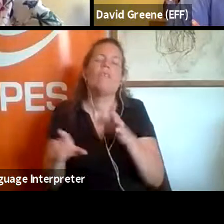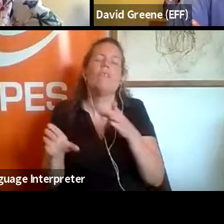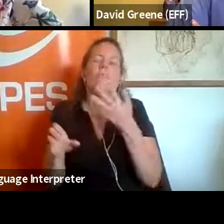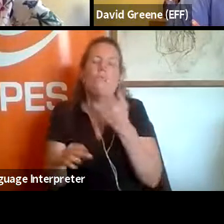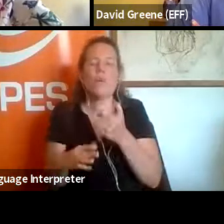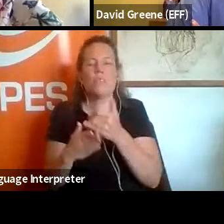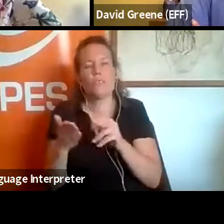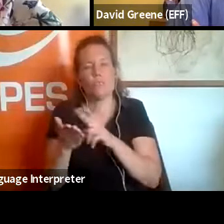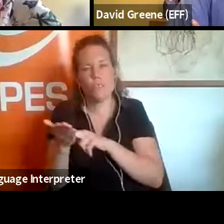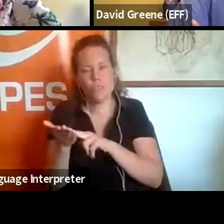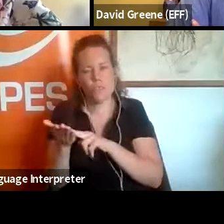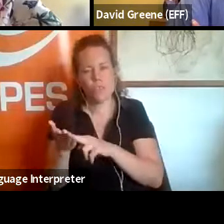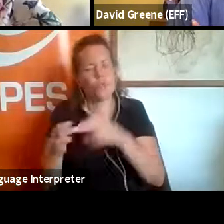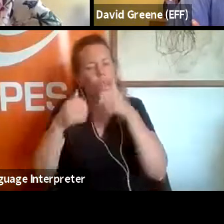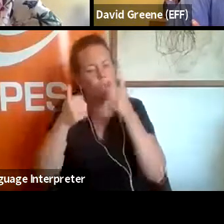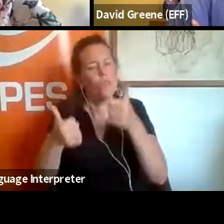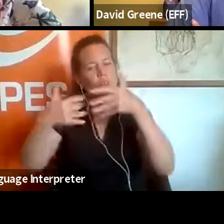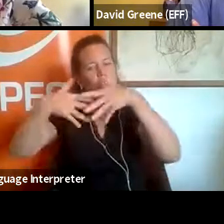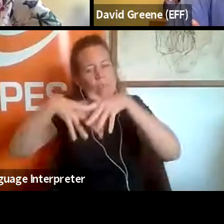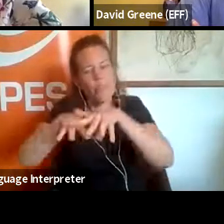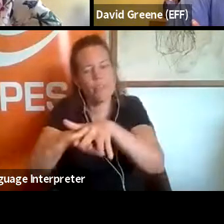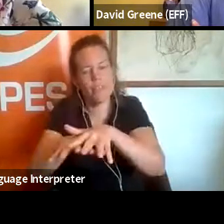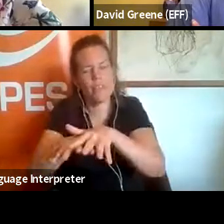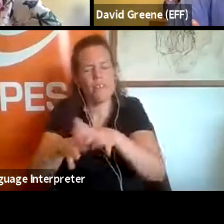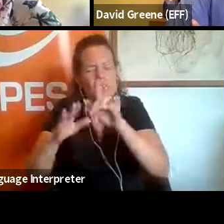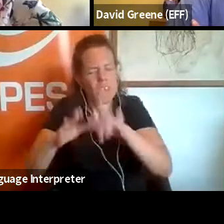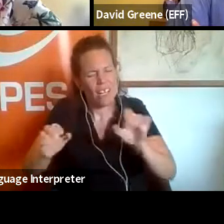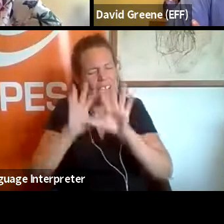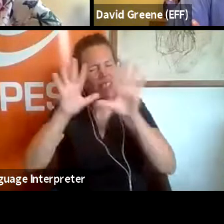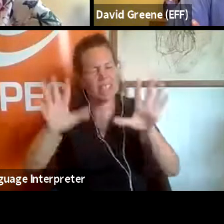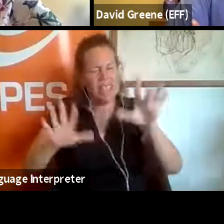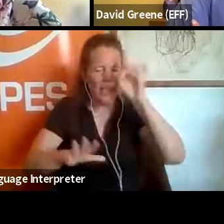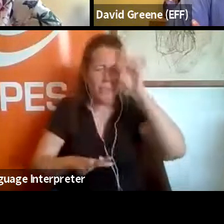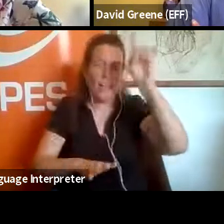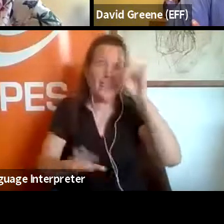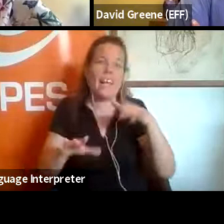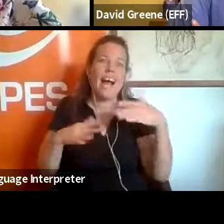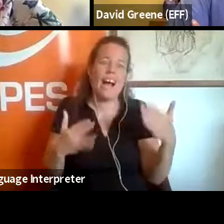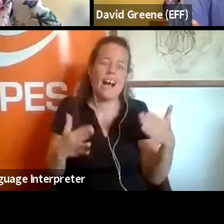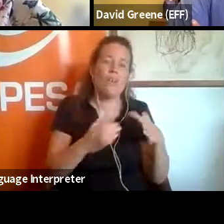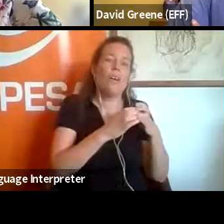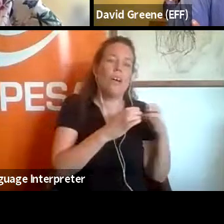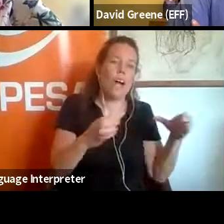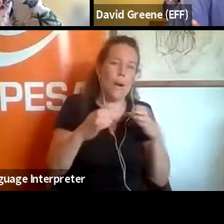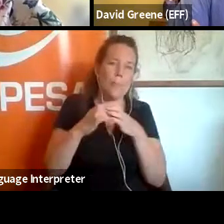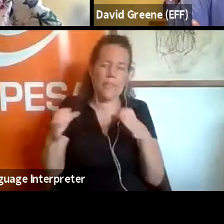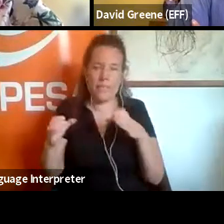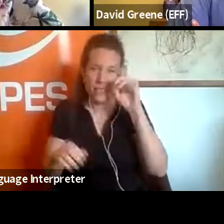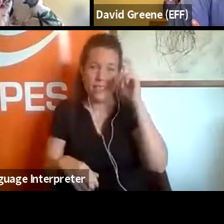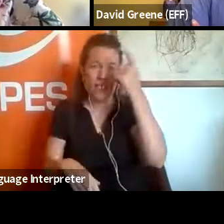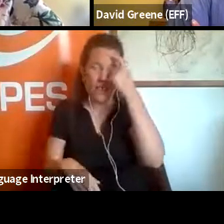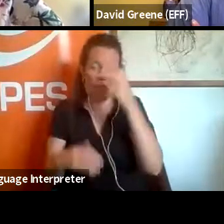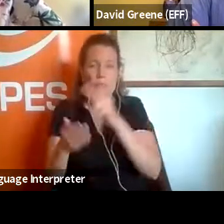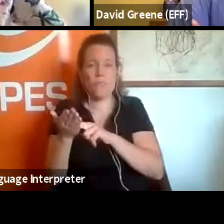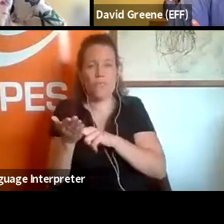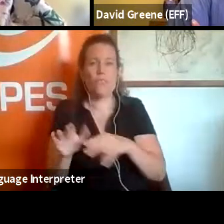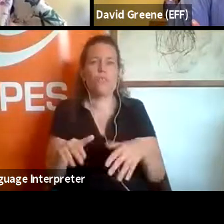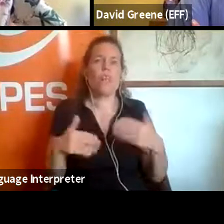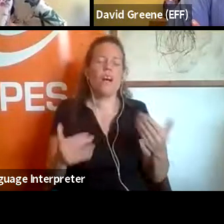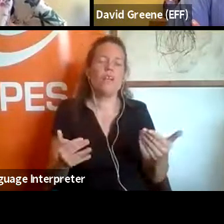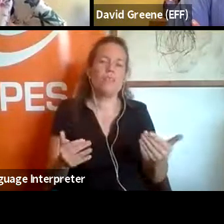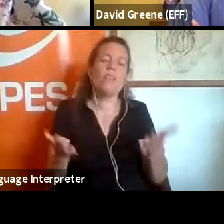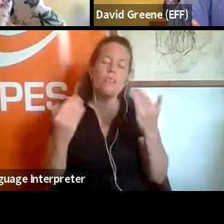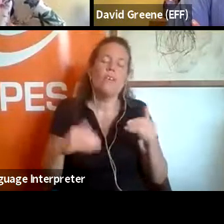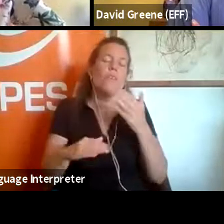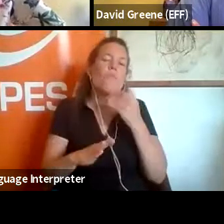effectively implemented with a clear plan on how by companies and governments. And we want to make sure that there's